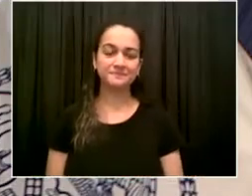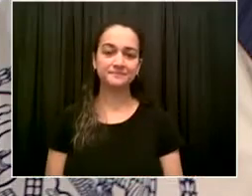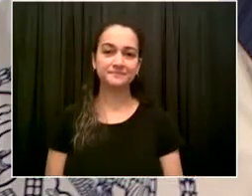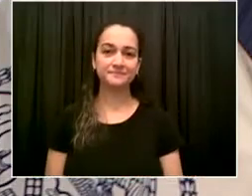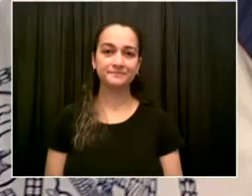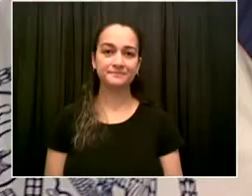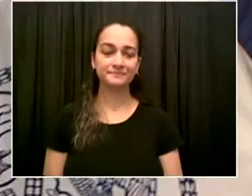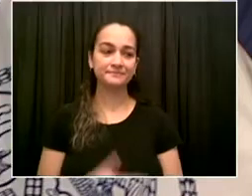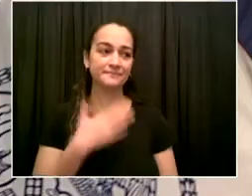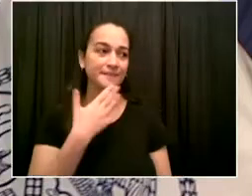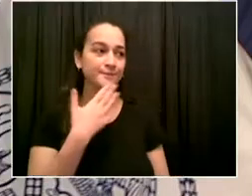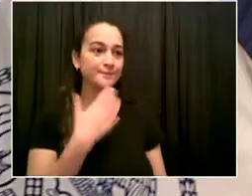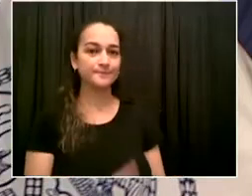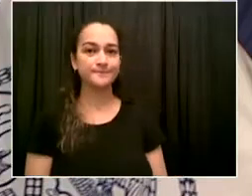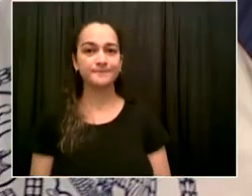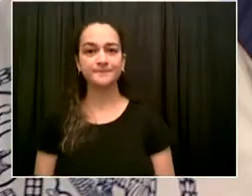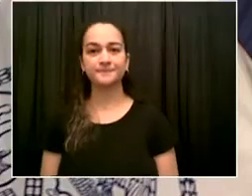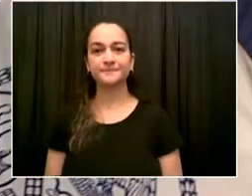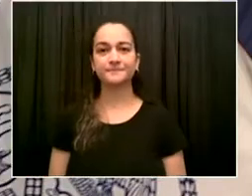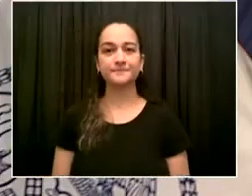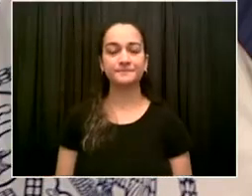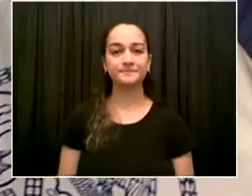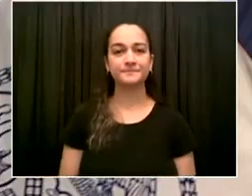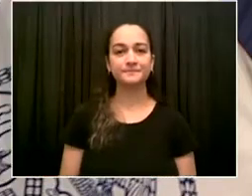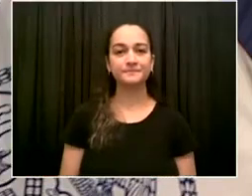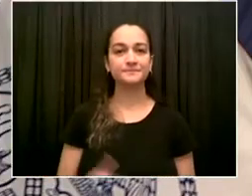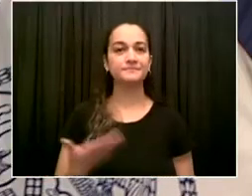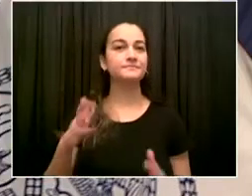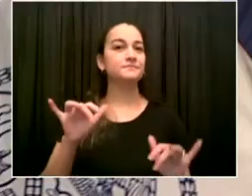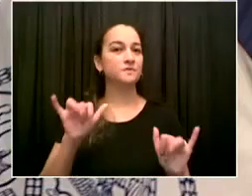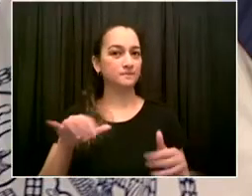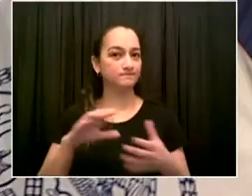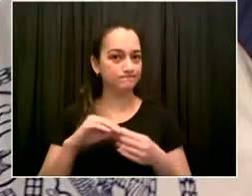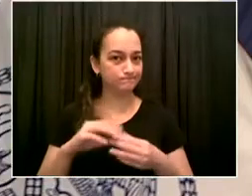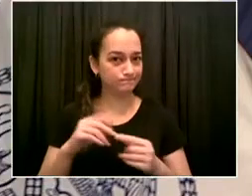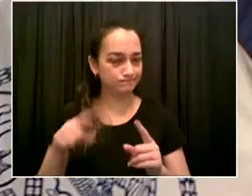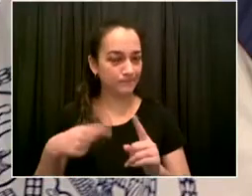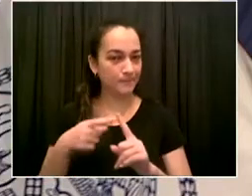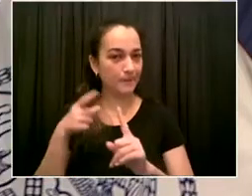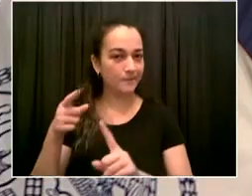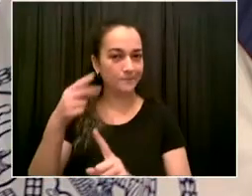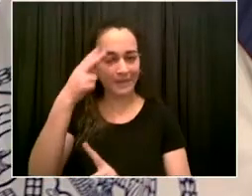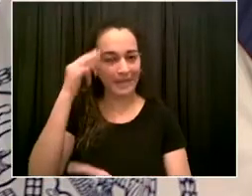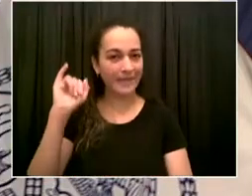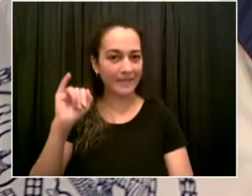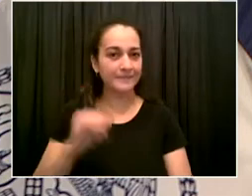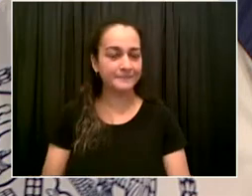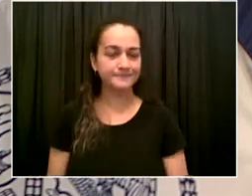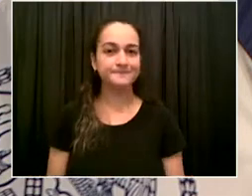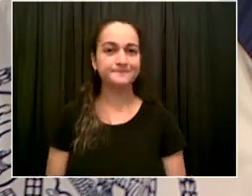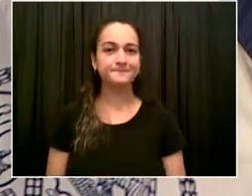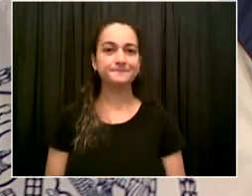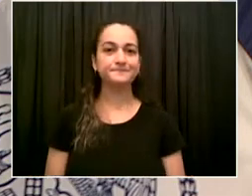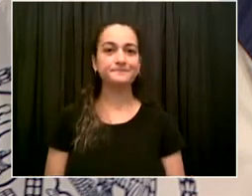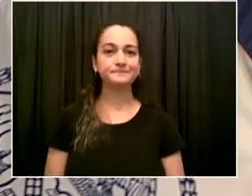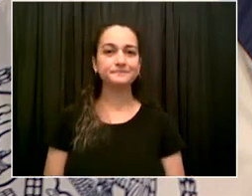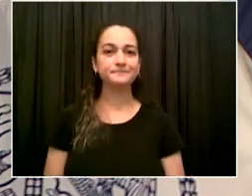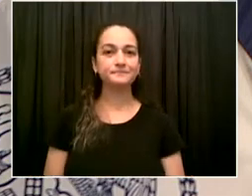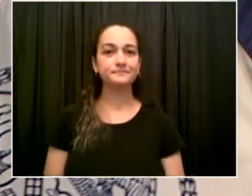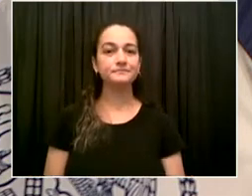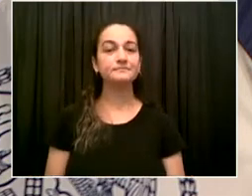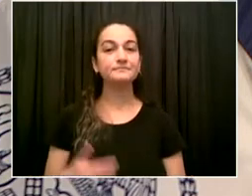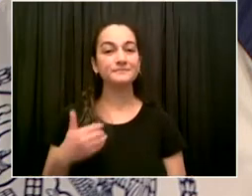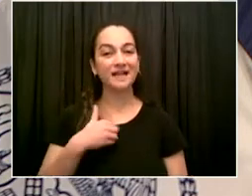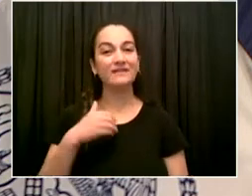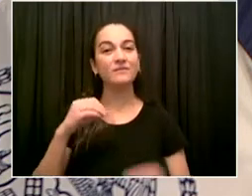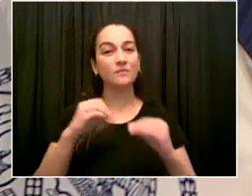going on and challenges for sure. And every day we're talking about things we have to overcome. And